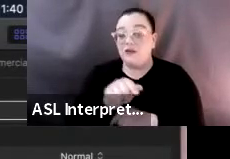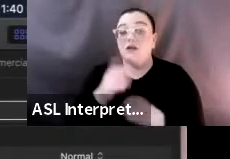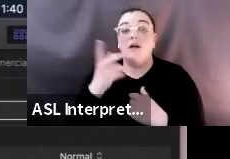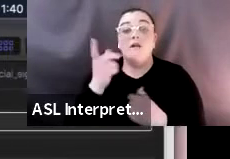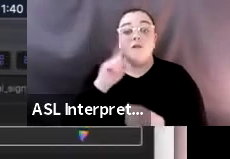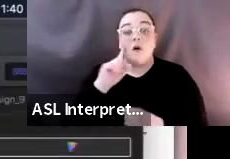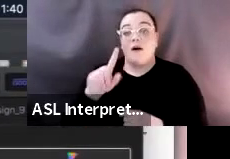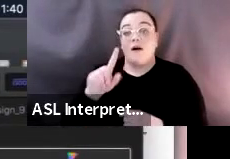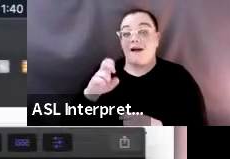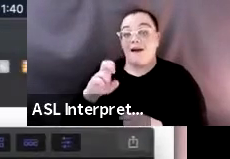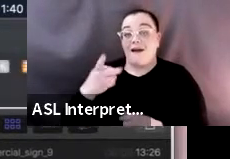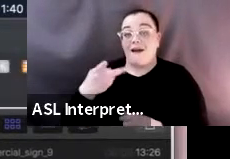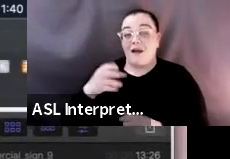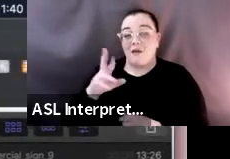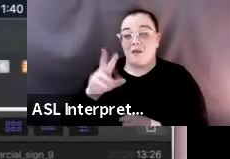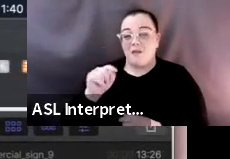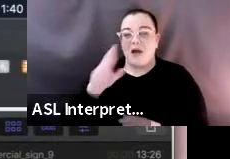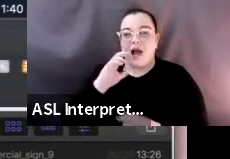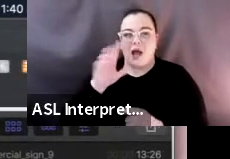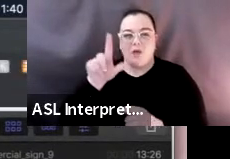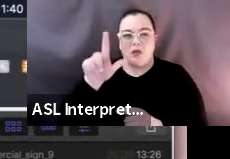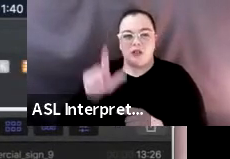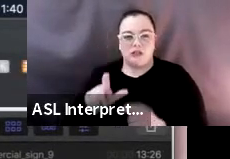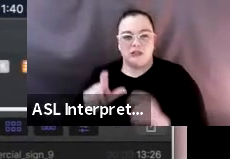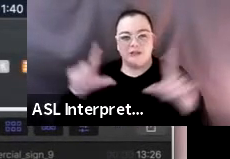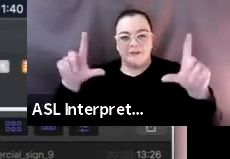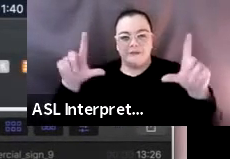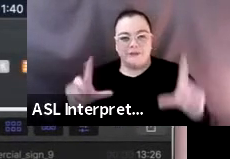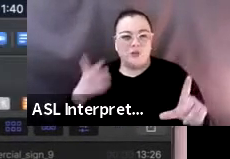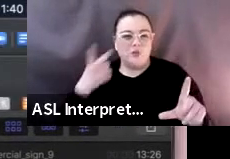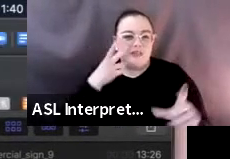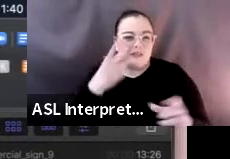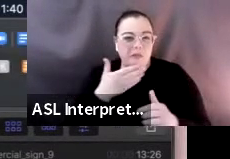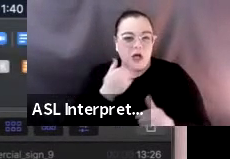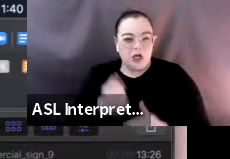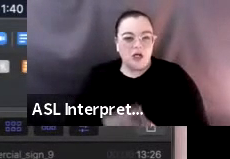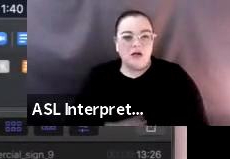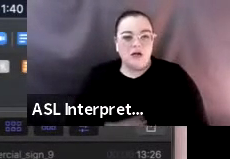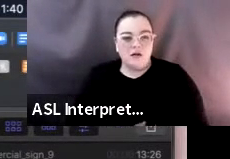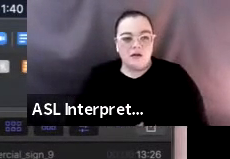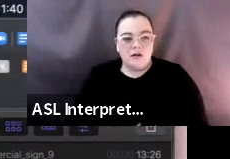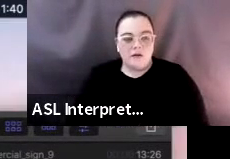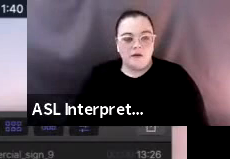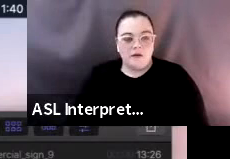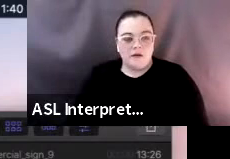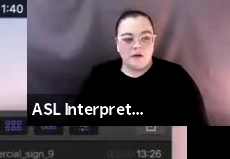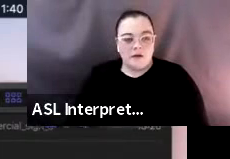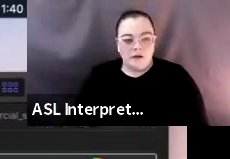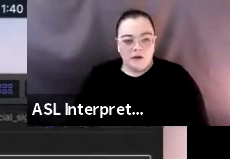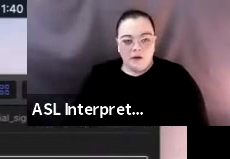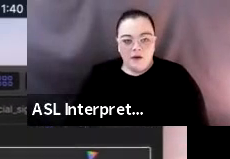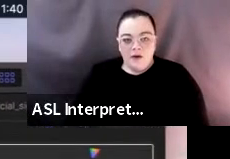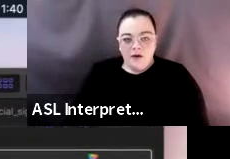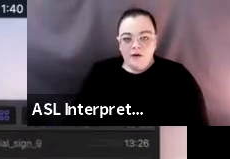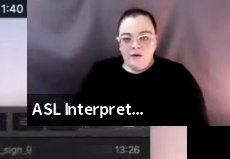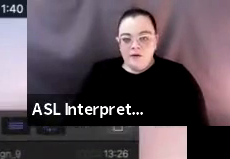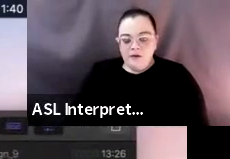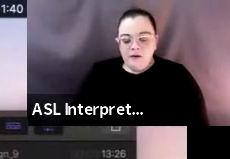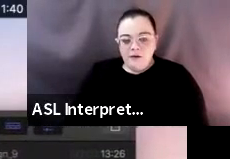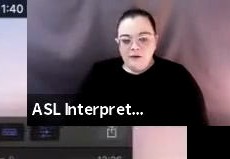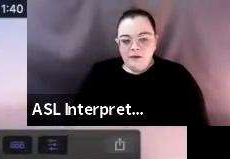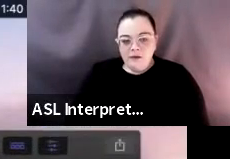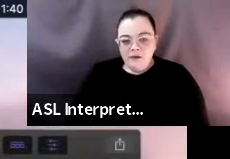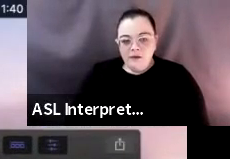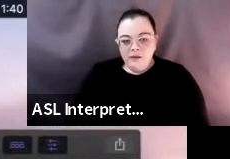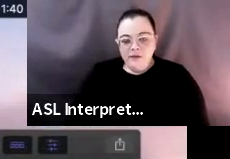drag my screen down just a little bit here. You can see all my tabs, just so you can maybe